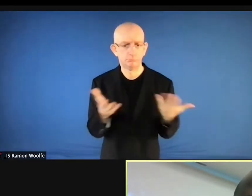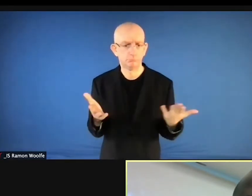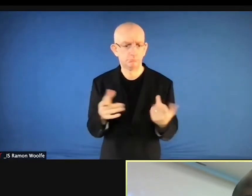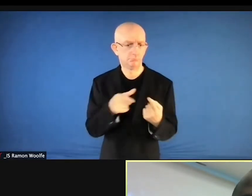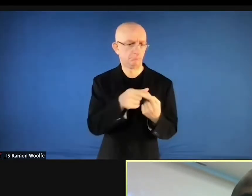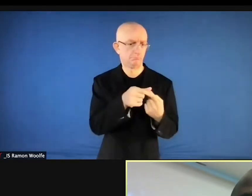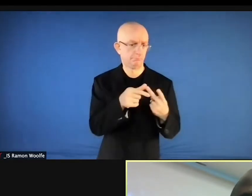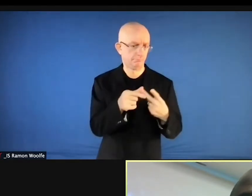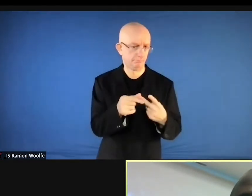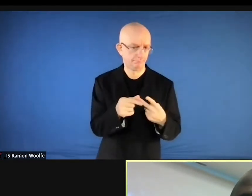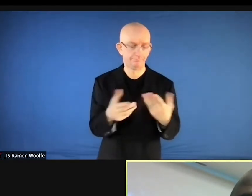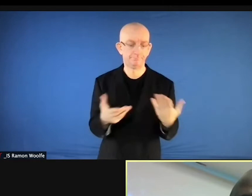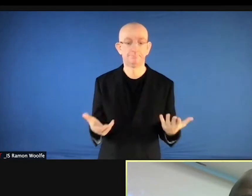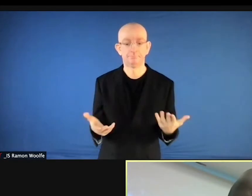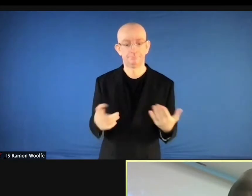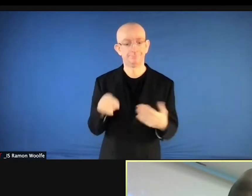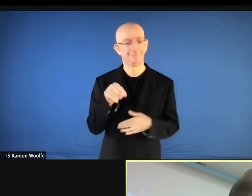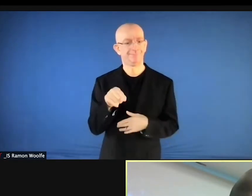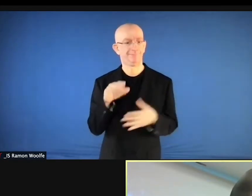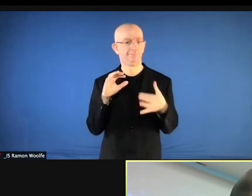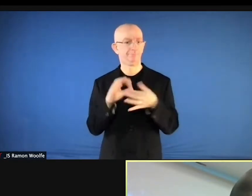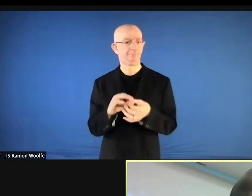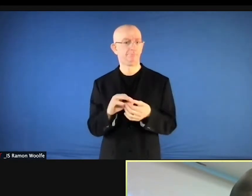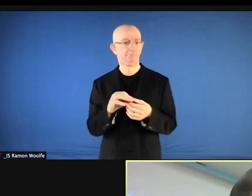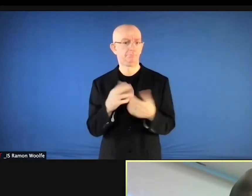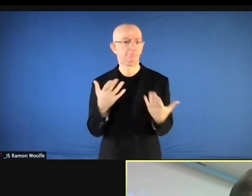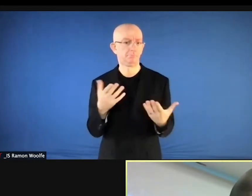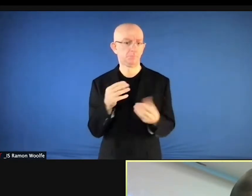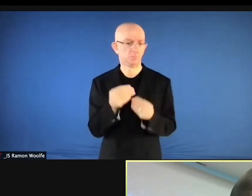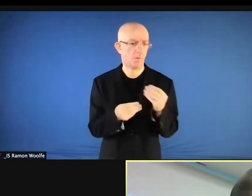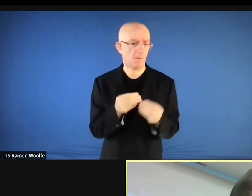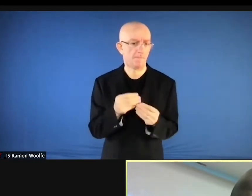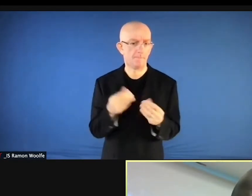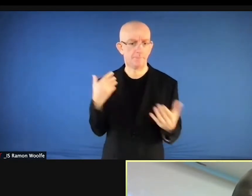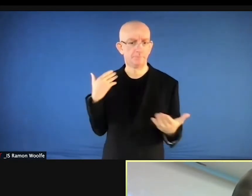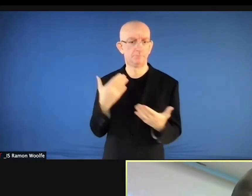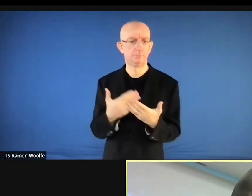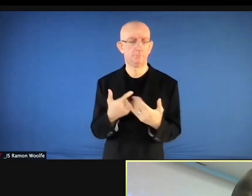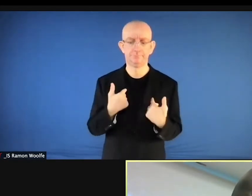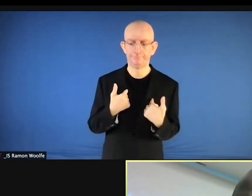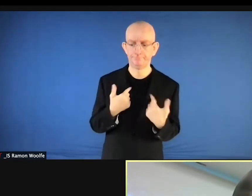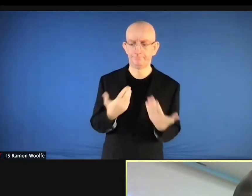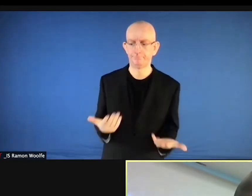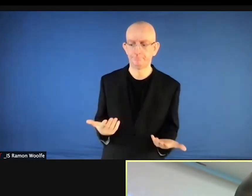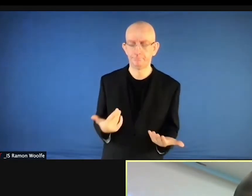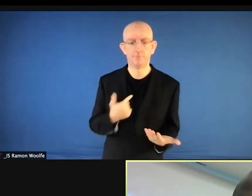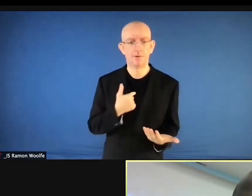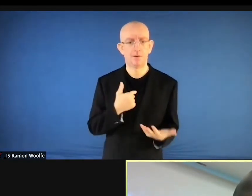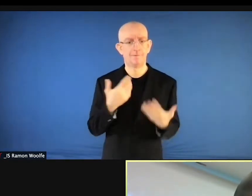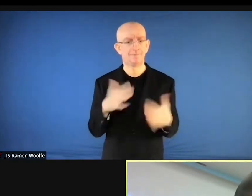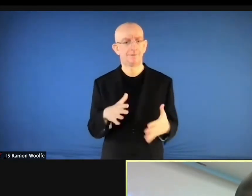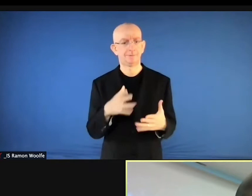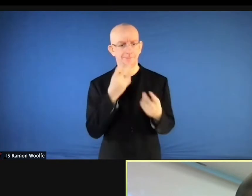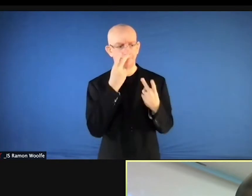have observed. One is usually in practice,